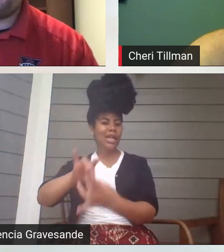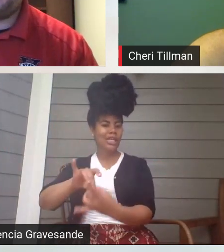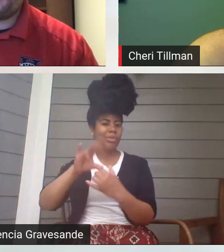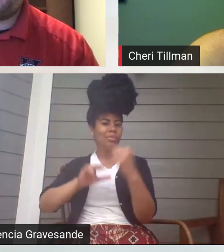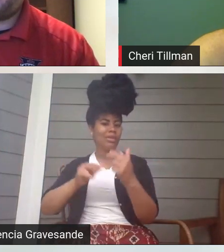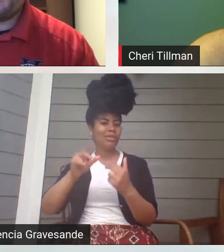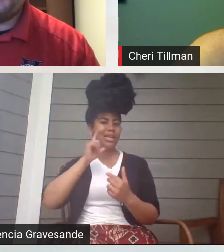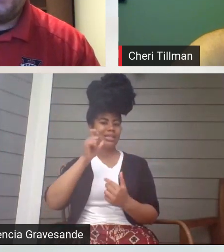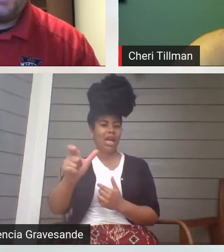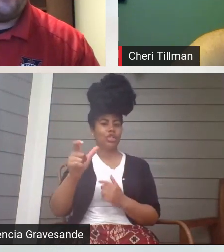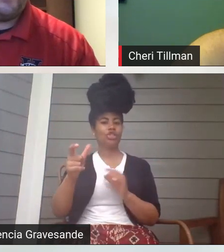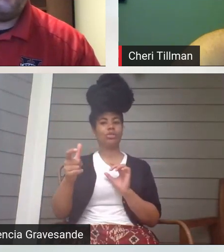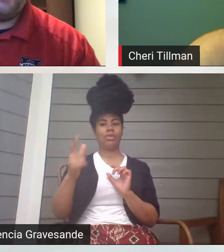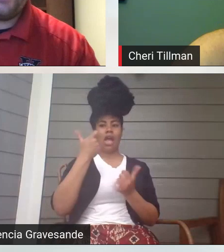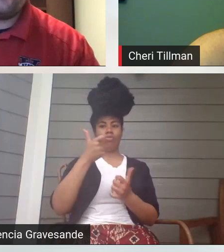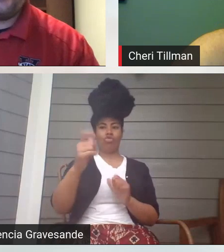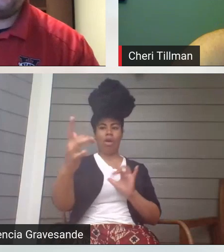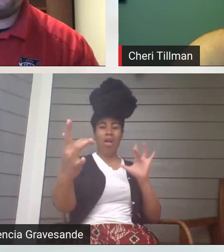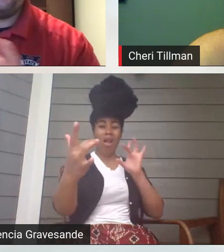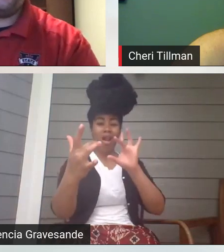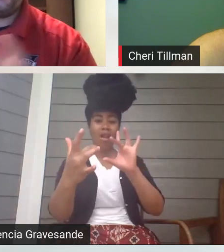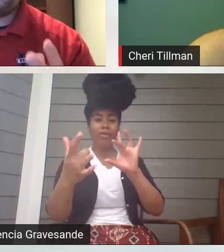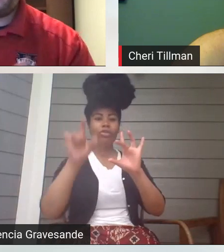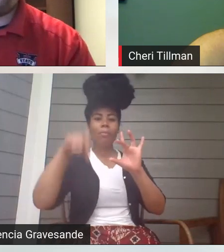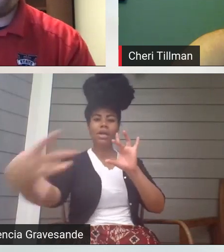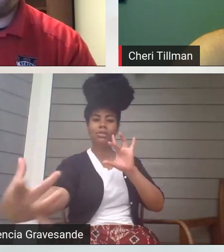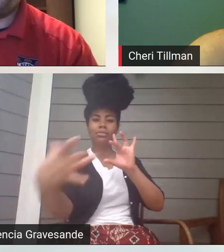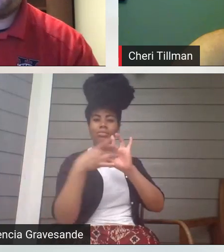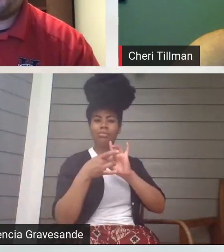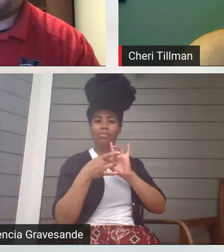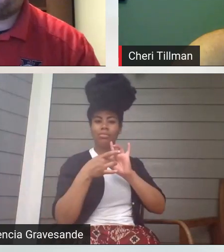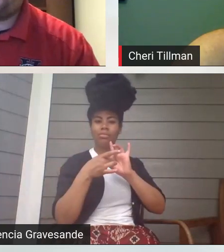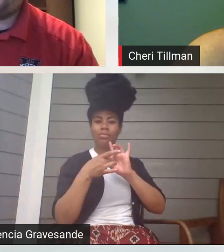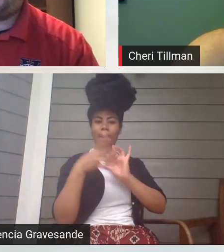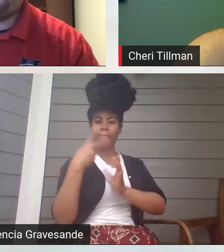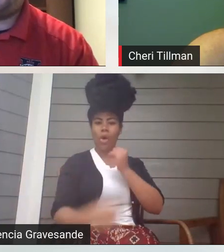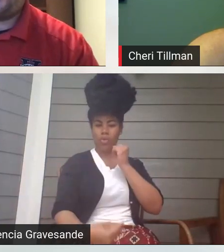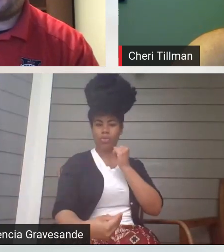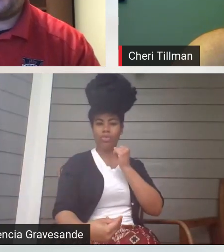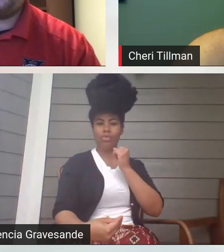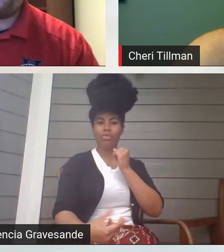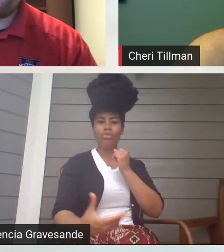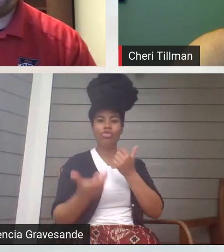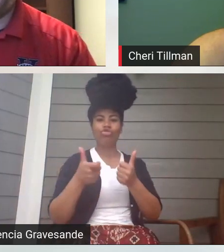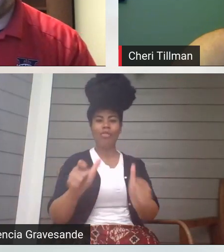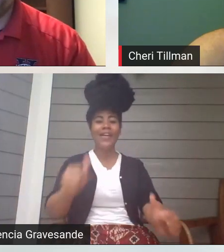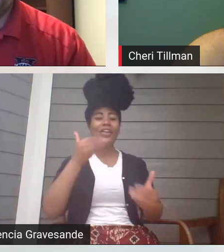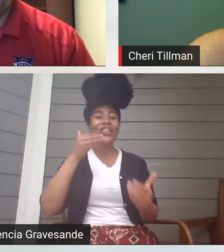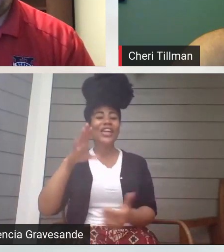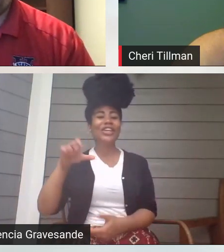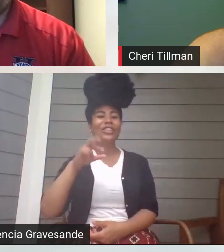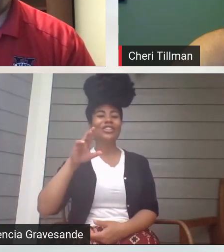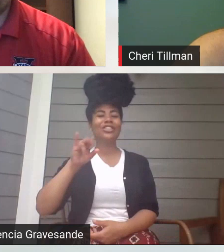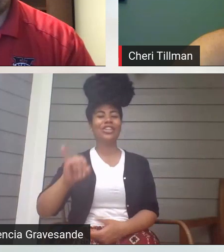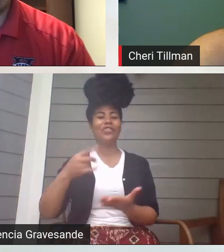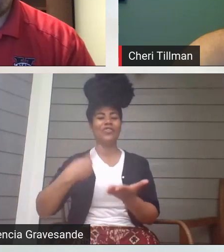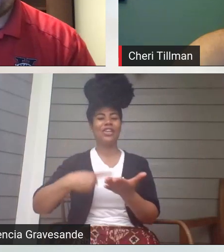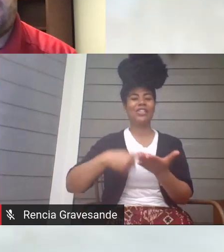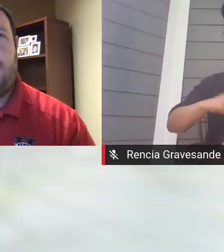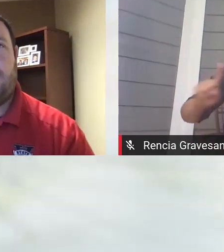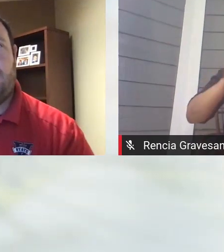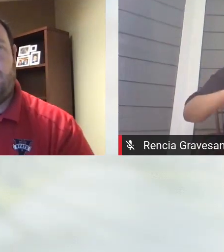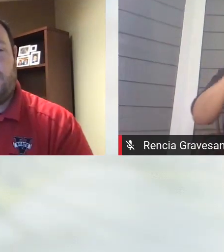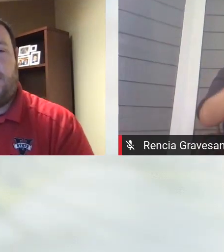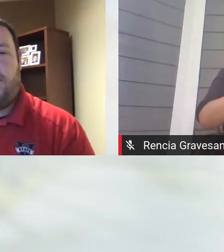We obviously love it, but we can't make that relationship without the effort from your side. So Sherry, thank you for talking about that first year. I'm going to bring Alicia